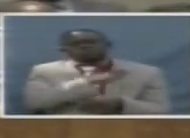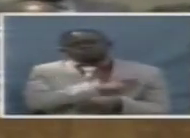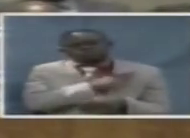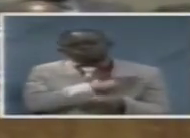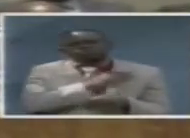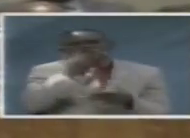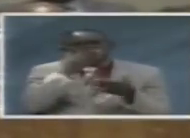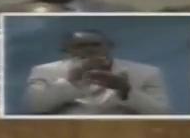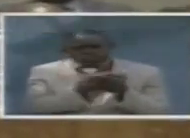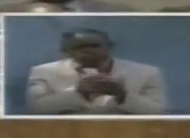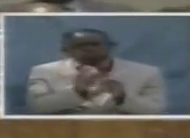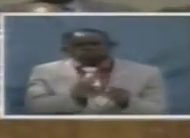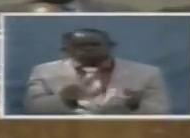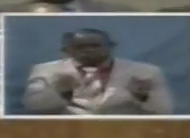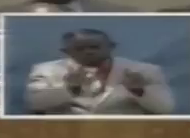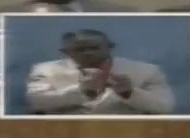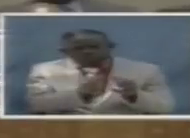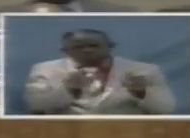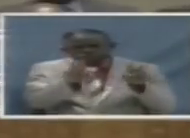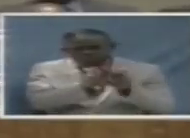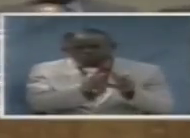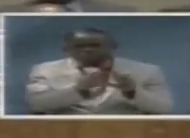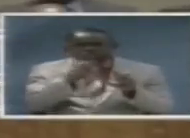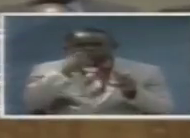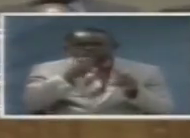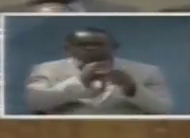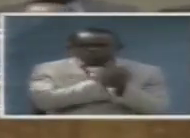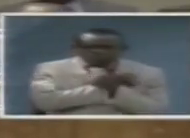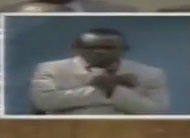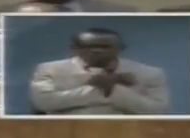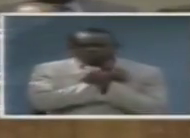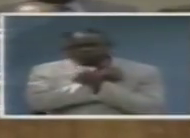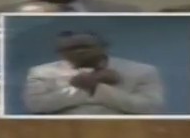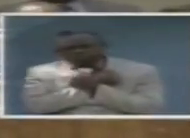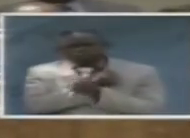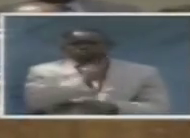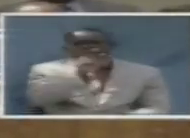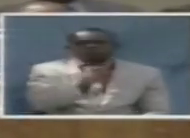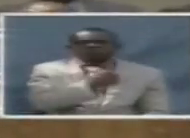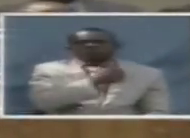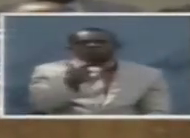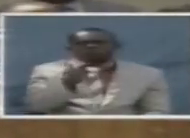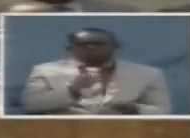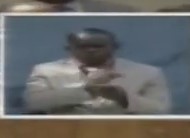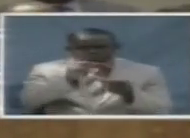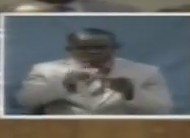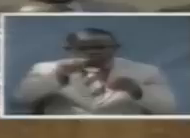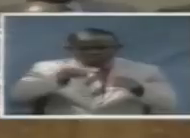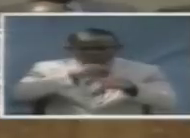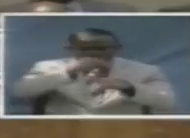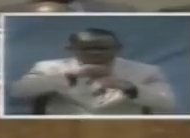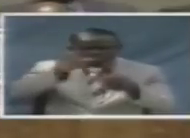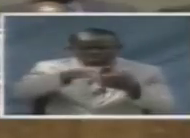on patriotism and love for one another as enshrined in the national anthem, and I